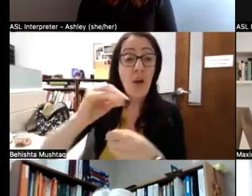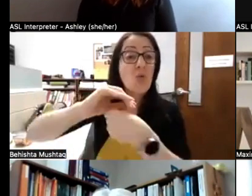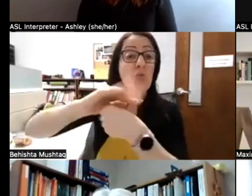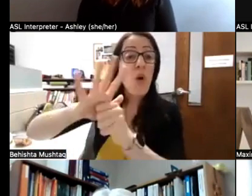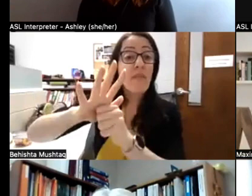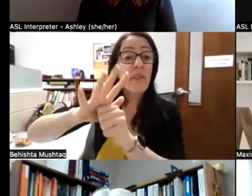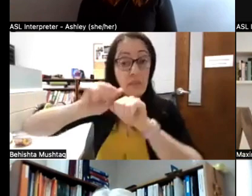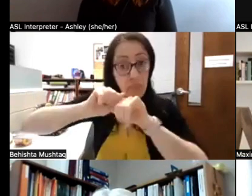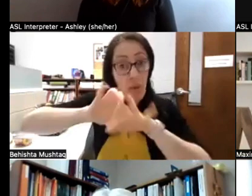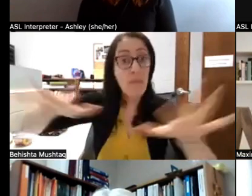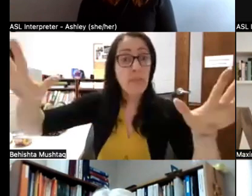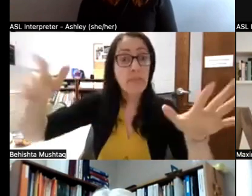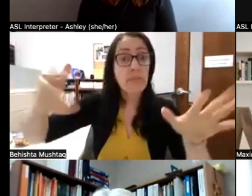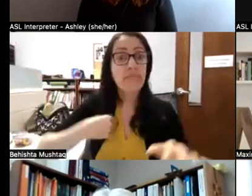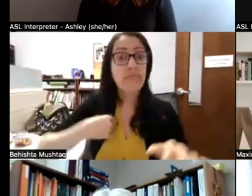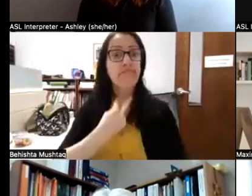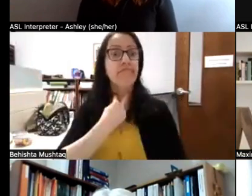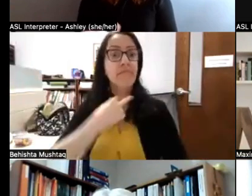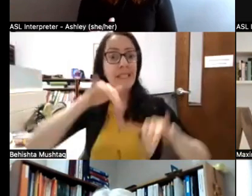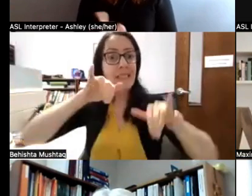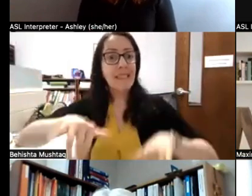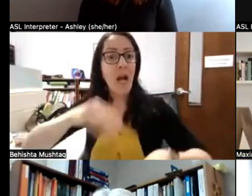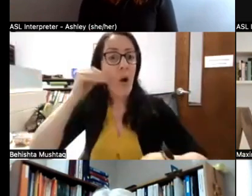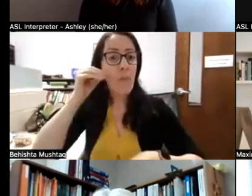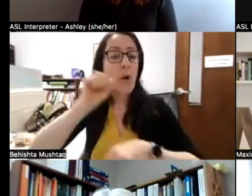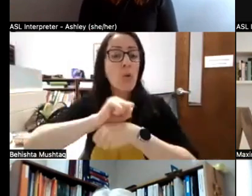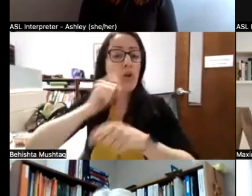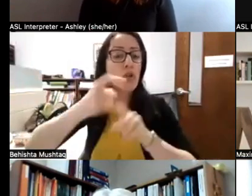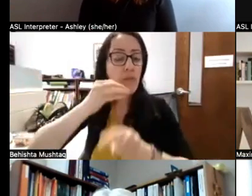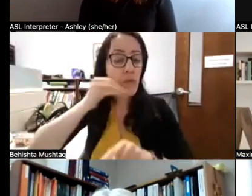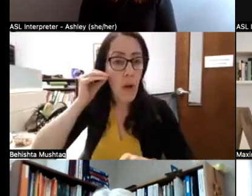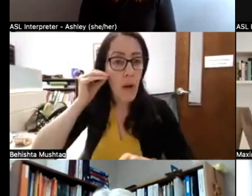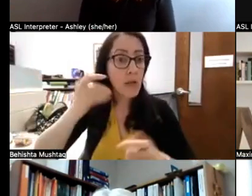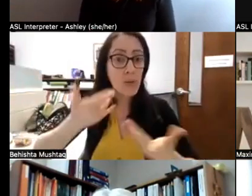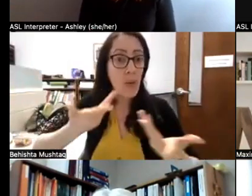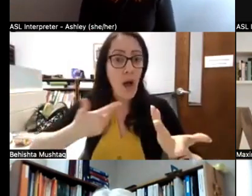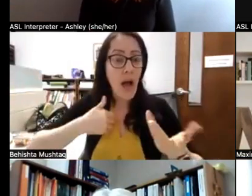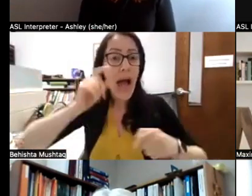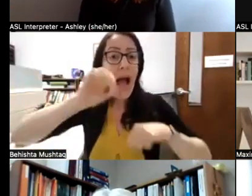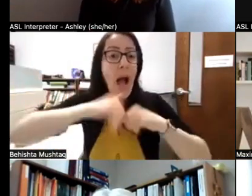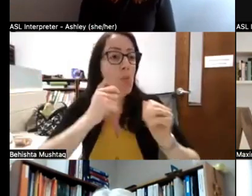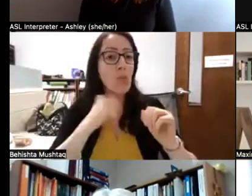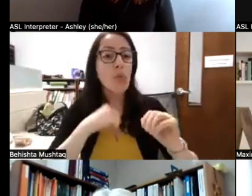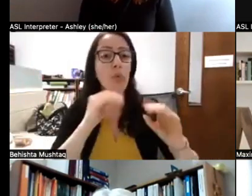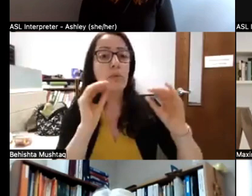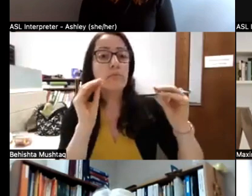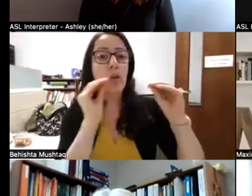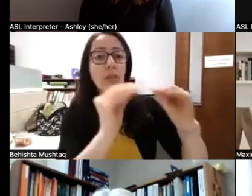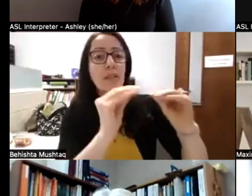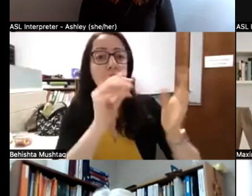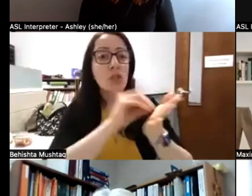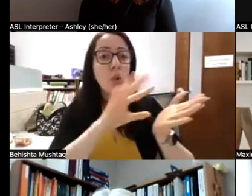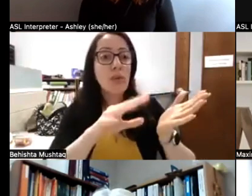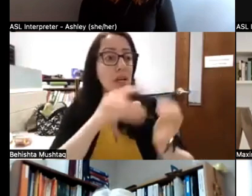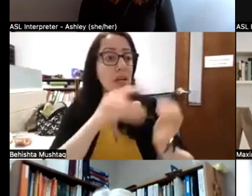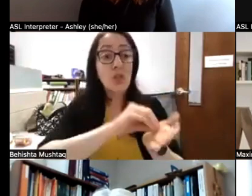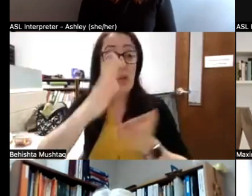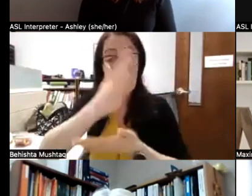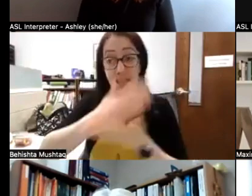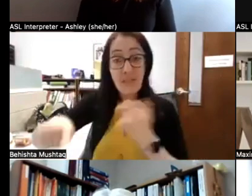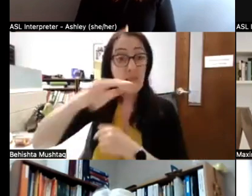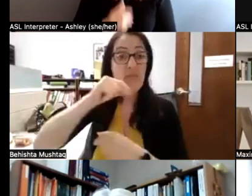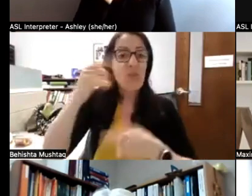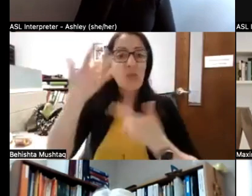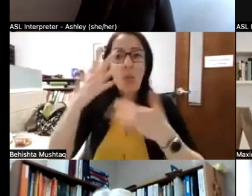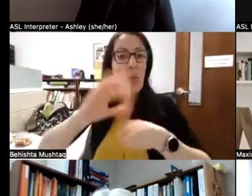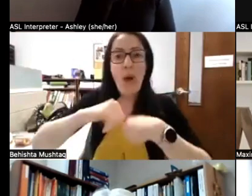2 years ago in 2020, when COVID hit and everything, I was stuck at home. I had to figure out how to do my work from here, how to continue